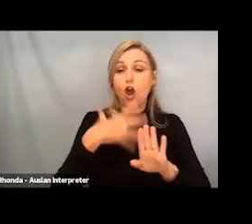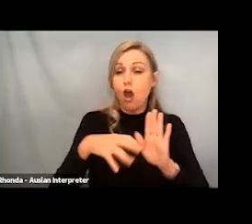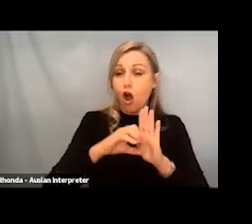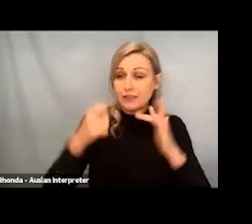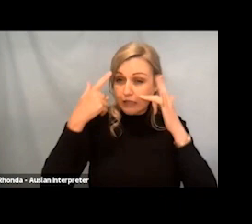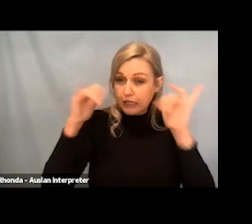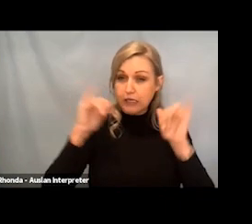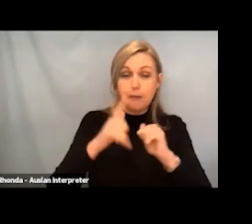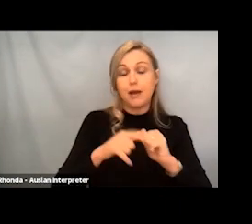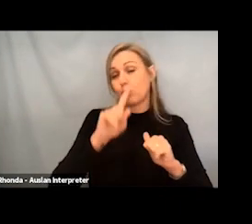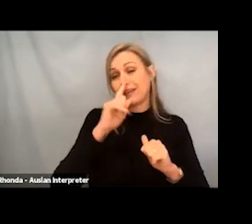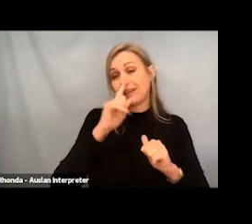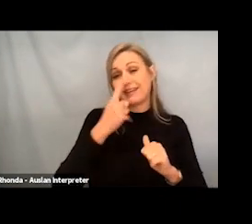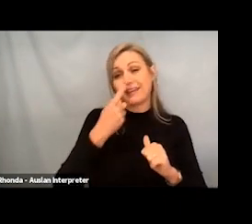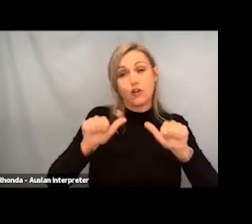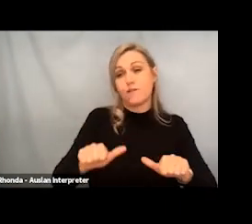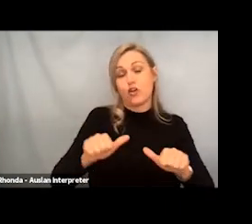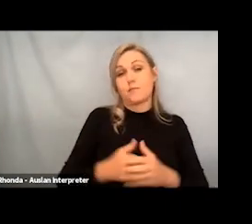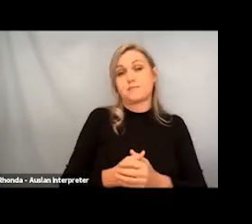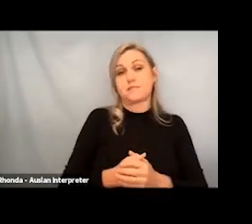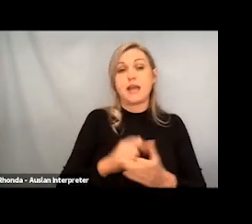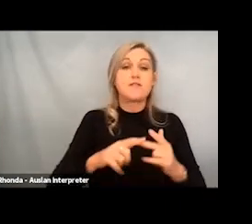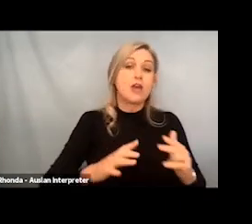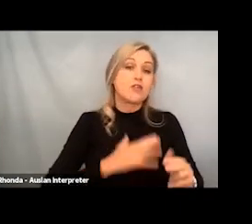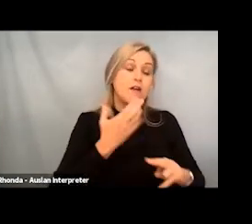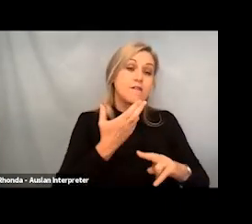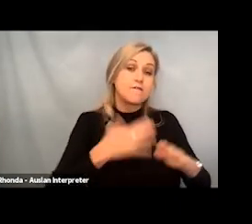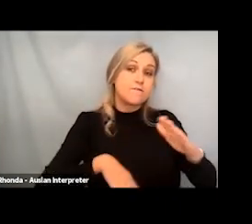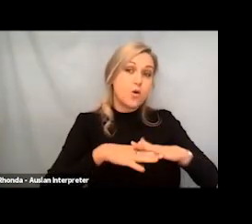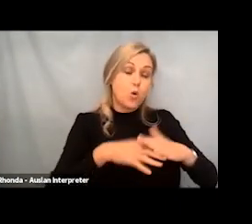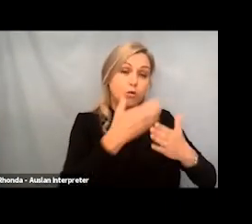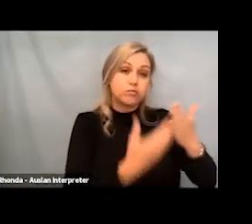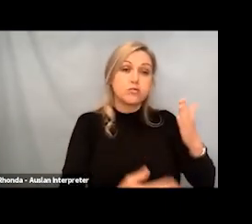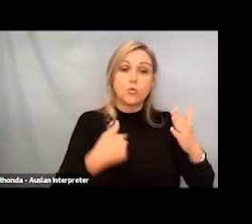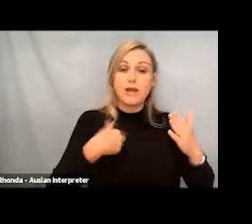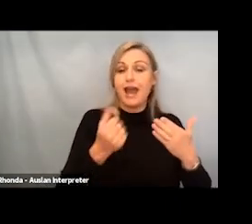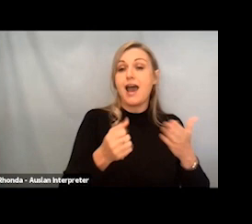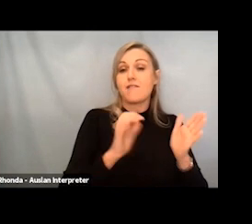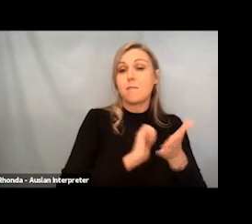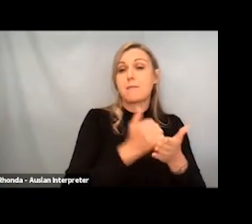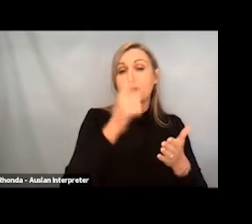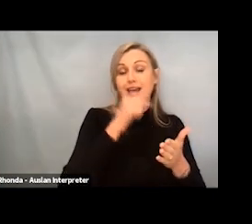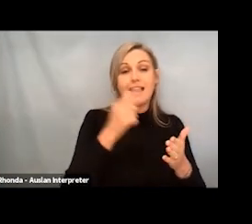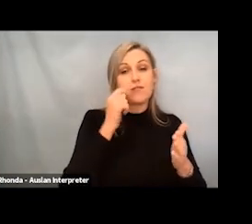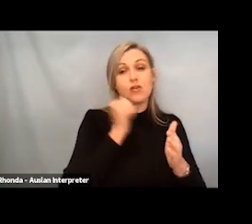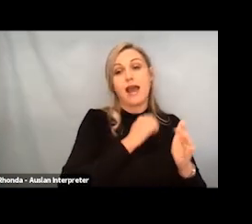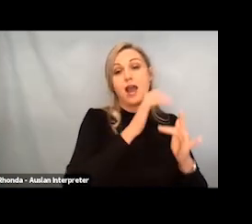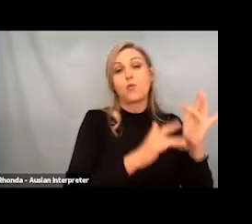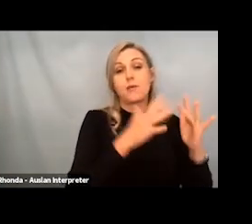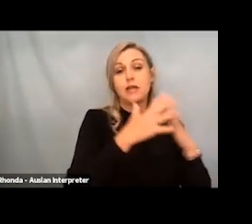study. If you're interested in the full findings, this is an open access publication that you can get from our website,